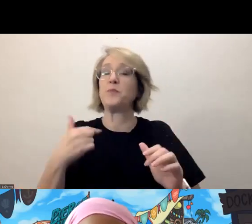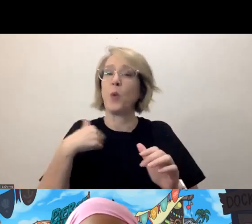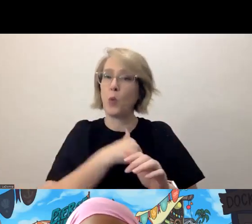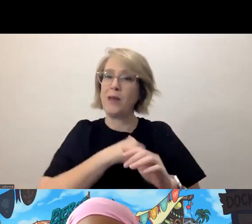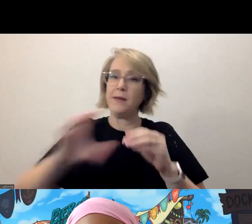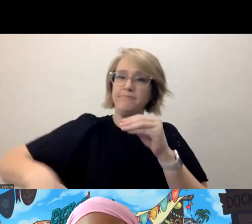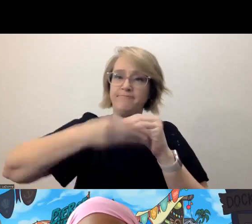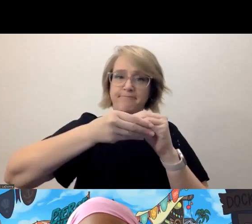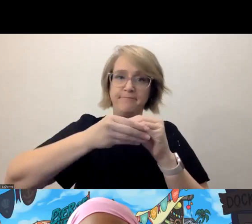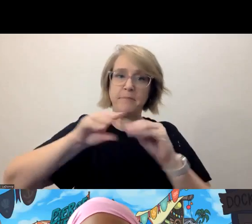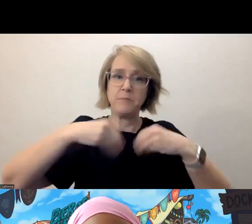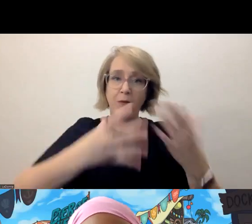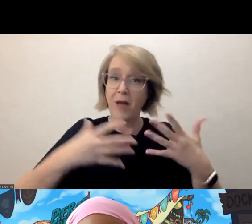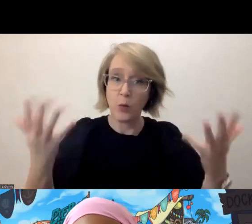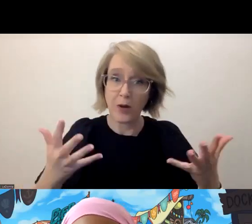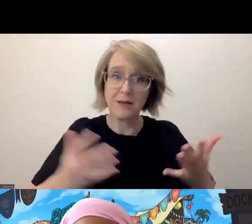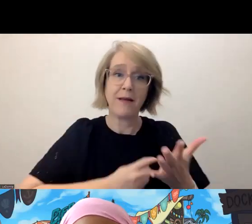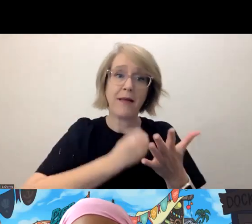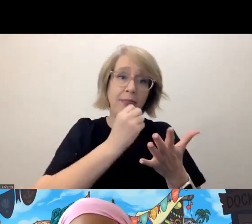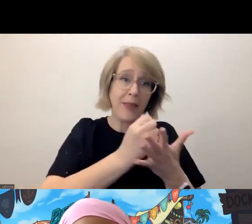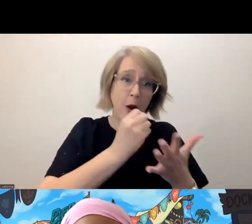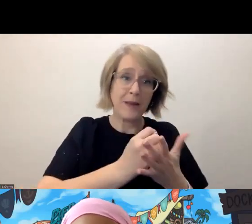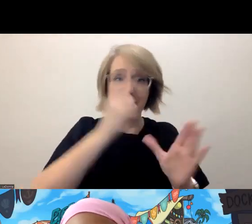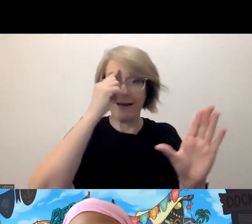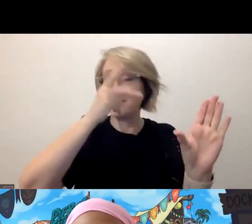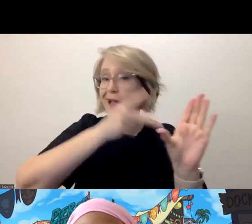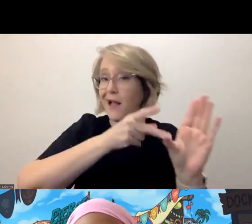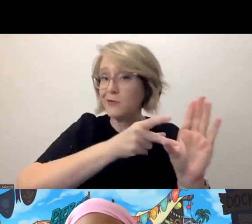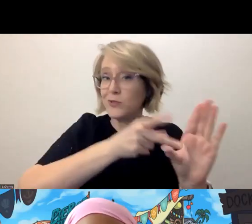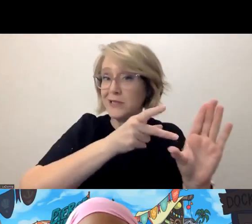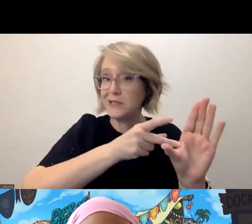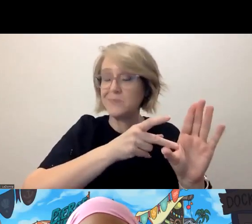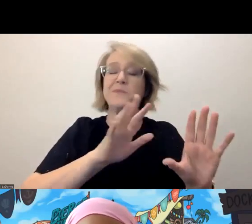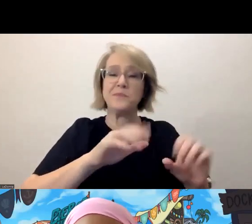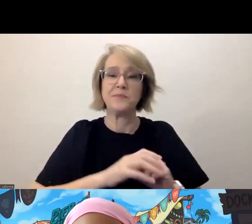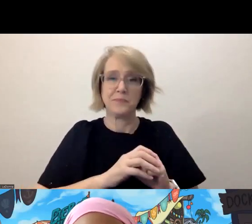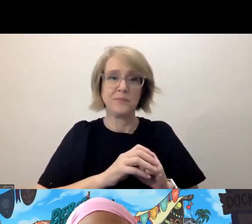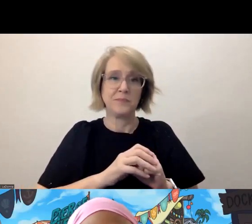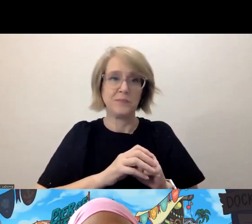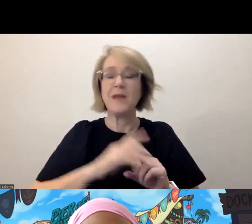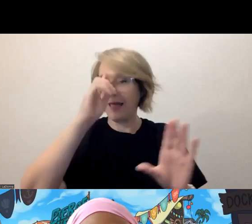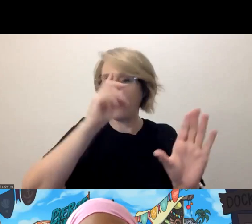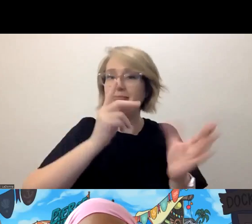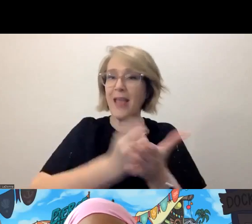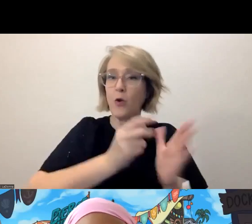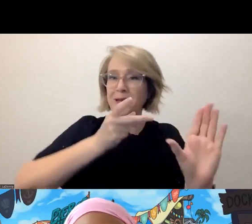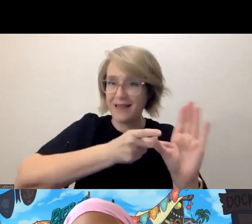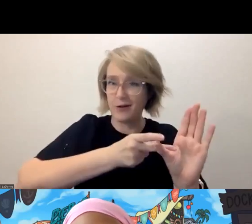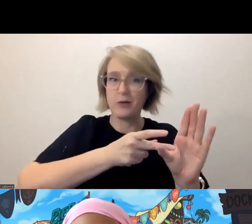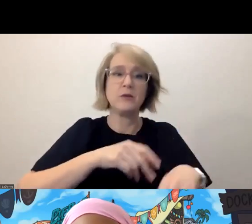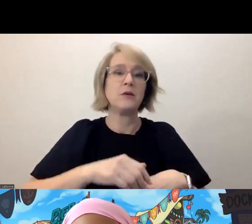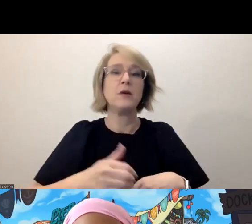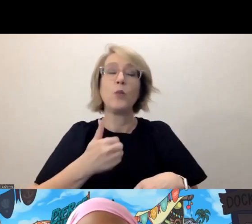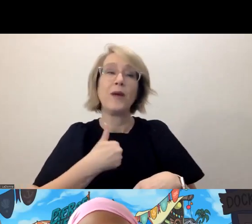therapy, psychiatry, we'll highlight that on the next slide. Therapy, psychiatry. We have our